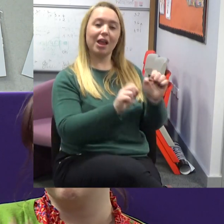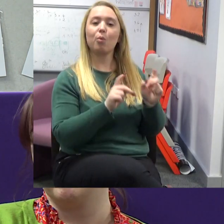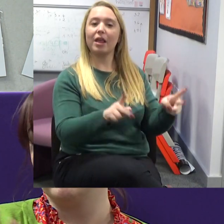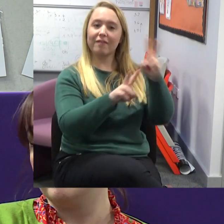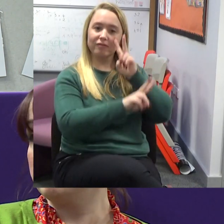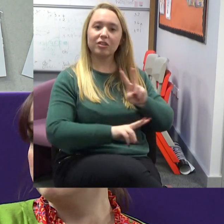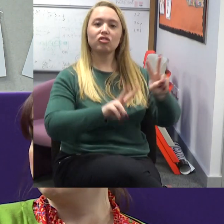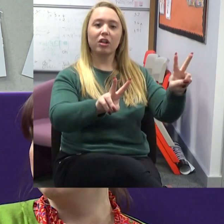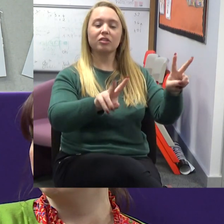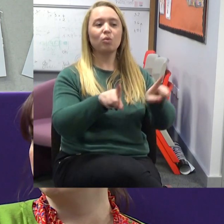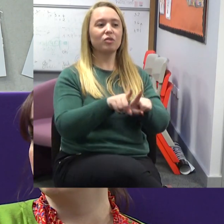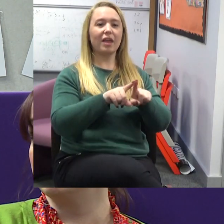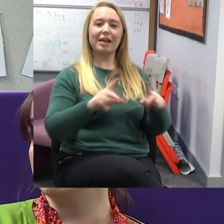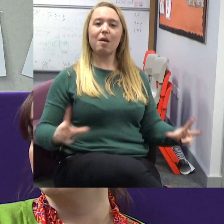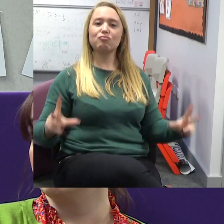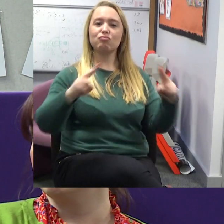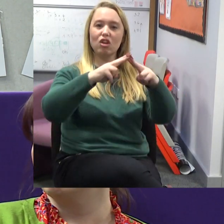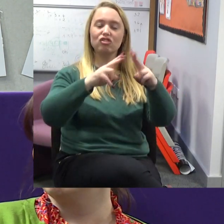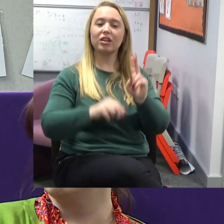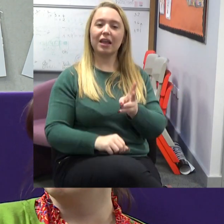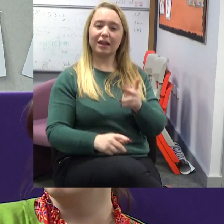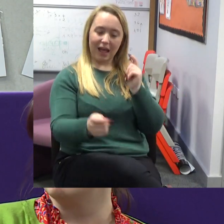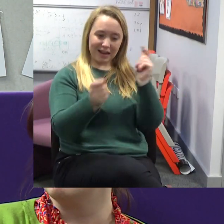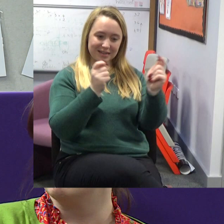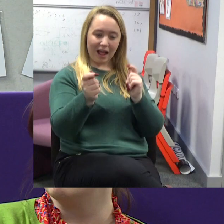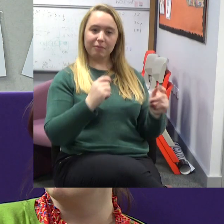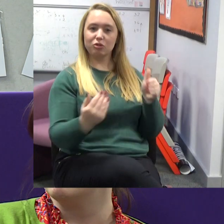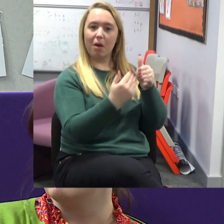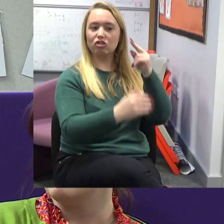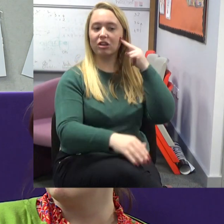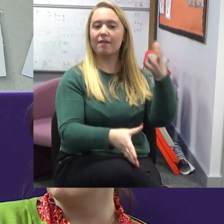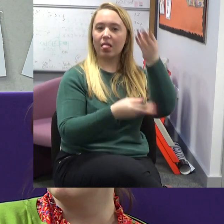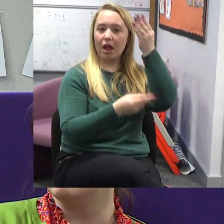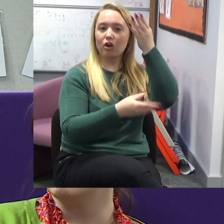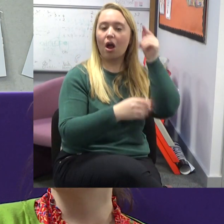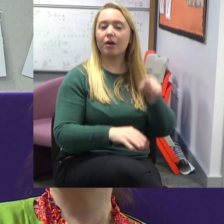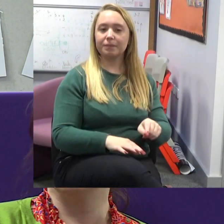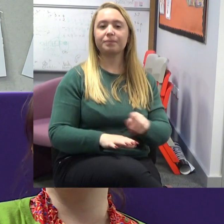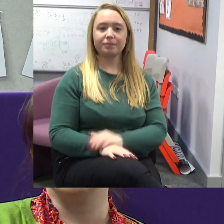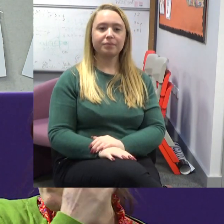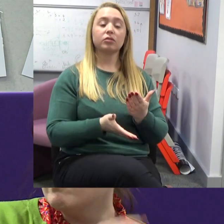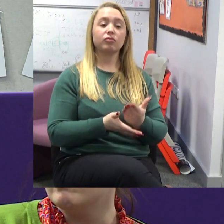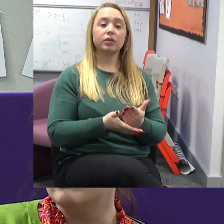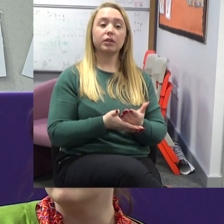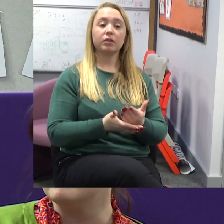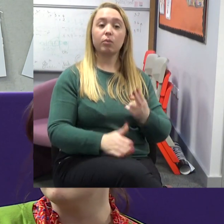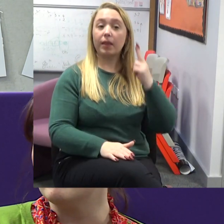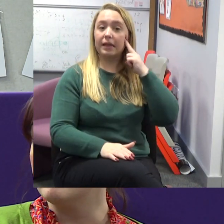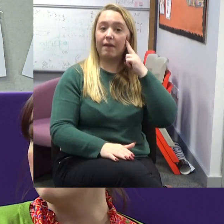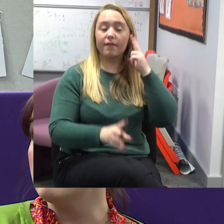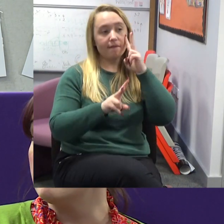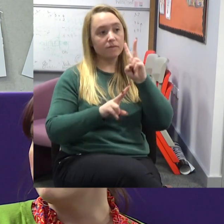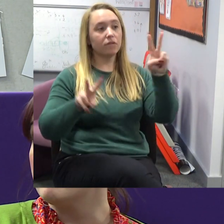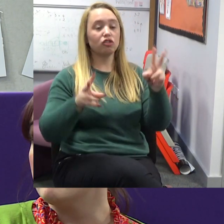kind of, again, a bridge between what is happening in a mainstream class can still be adapted for a deaf learner, with deaf